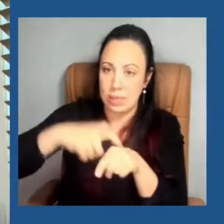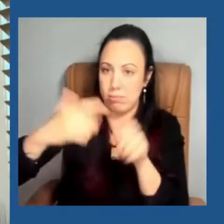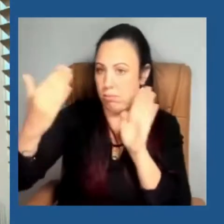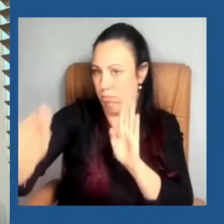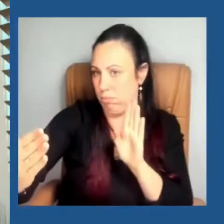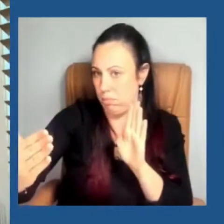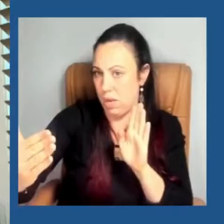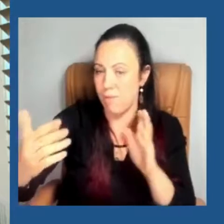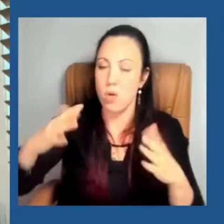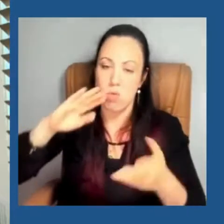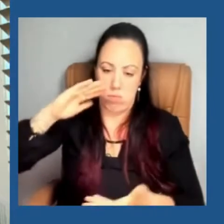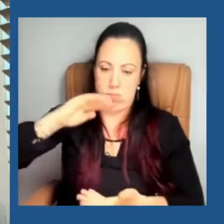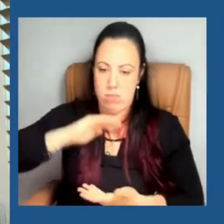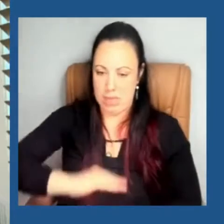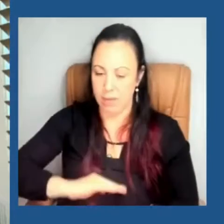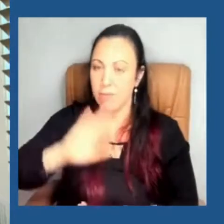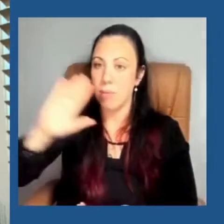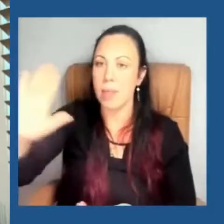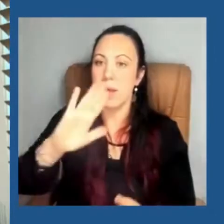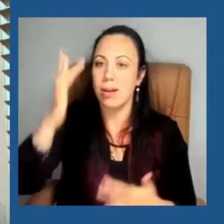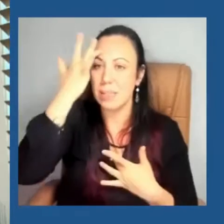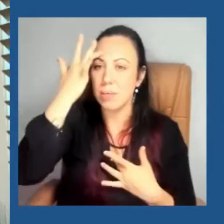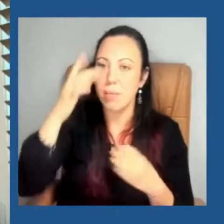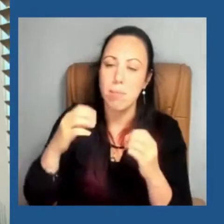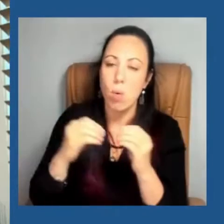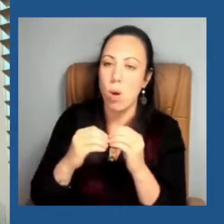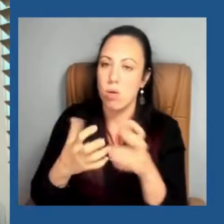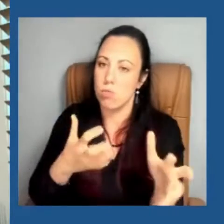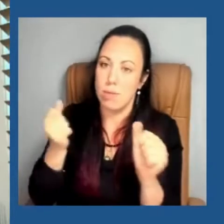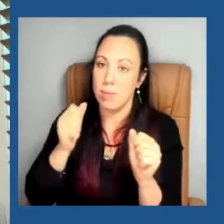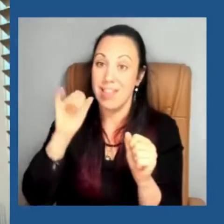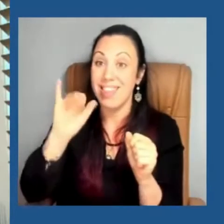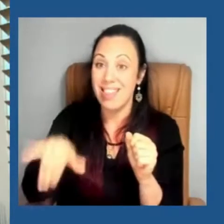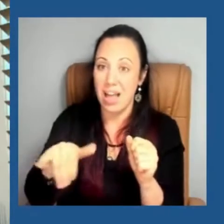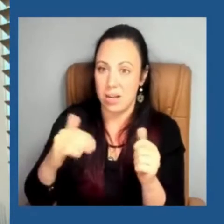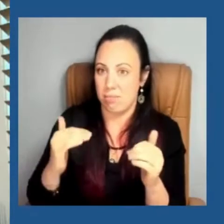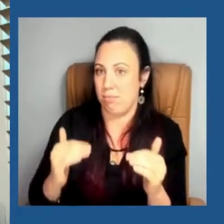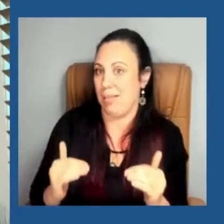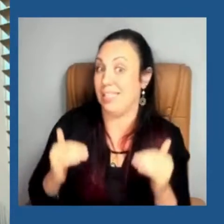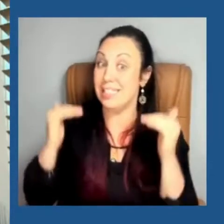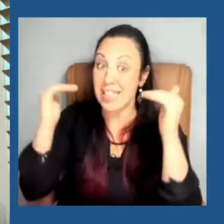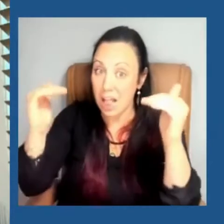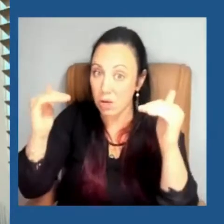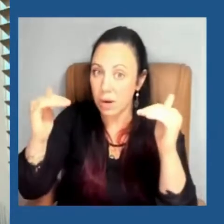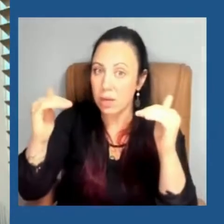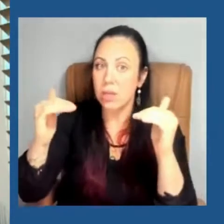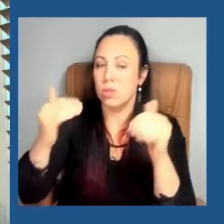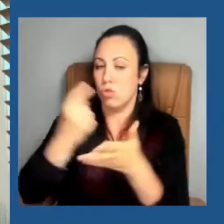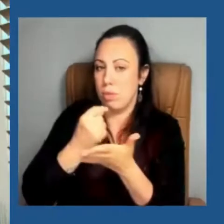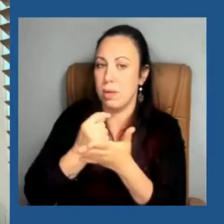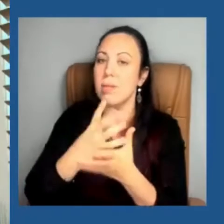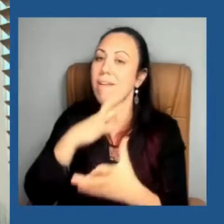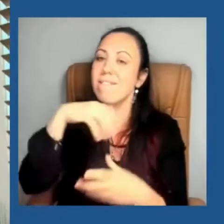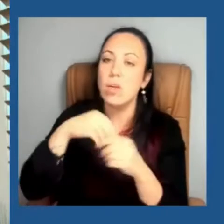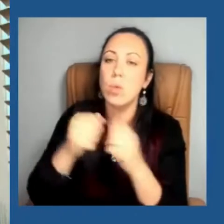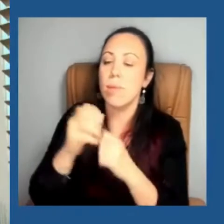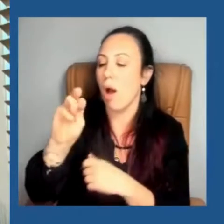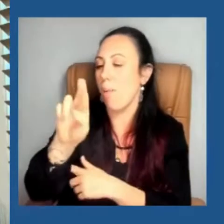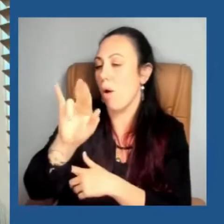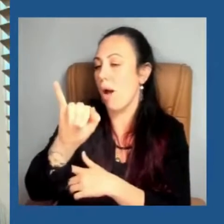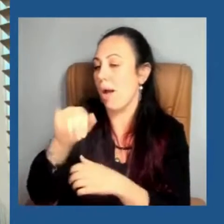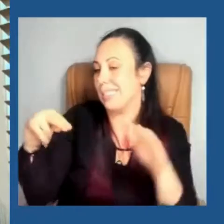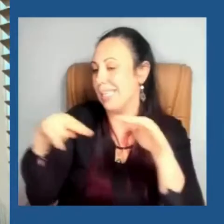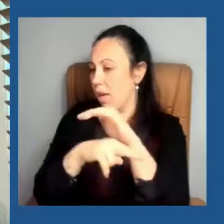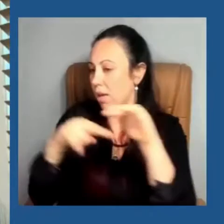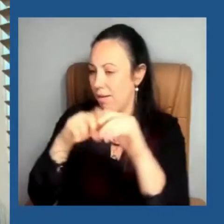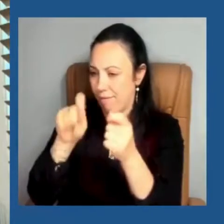their symptoms more rapidly. This accelerated treatment involves getting an MRI scan to determine the optimal spot